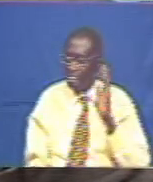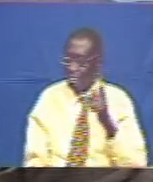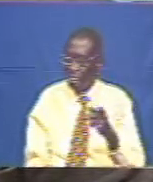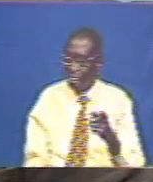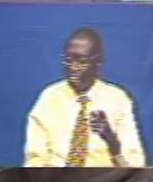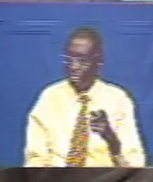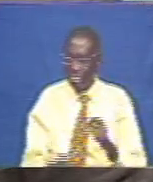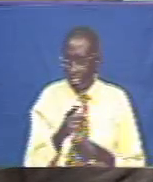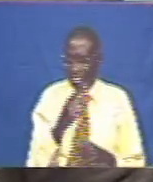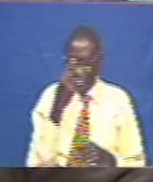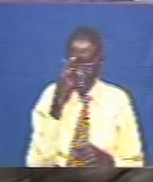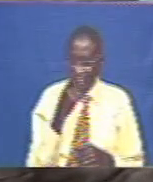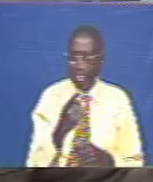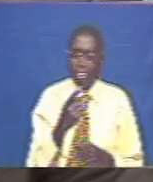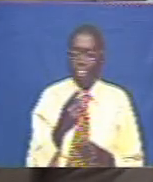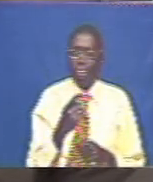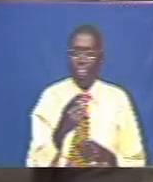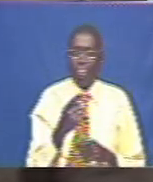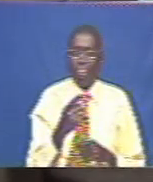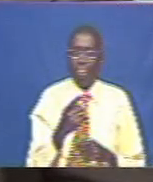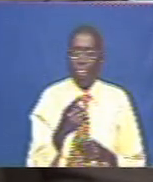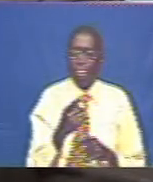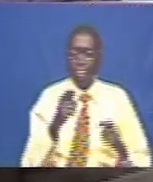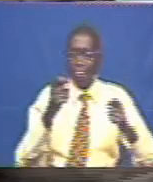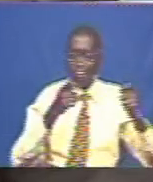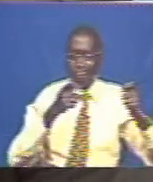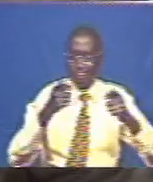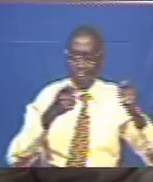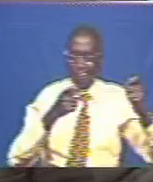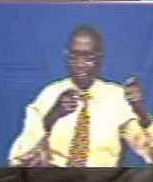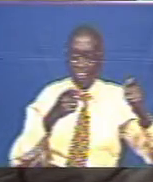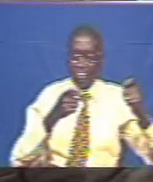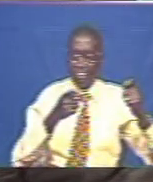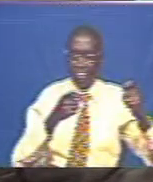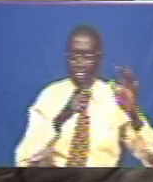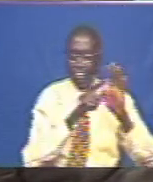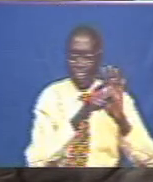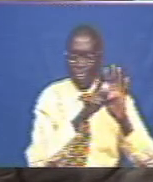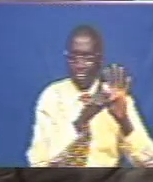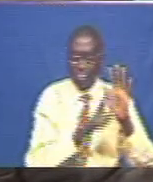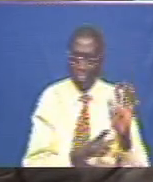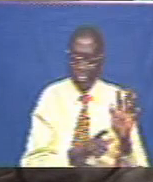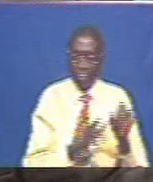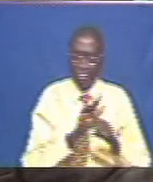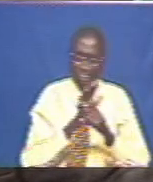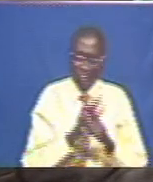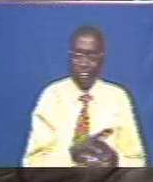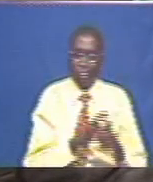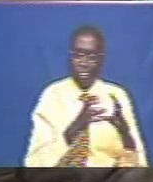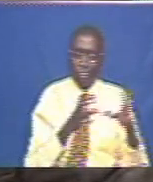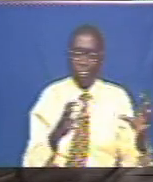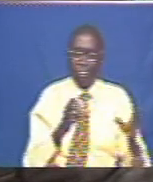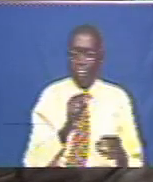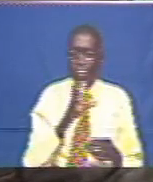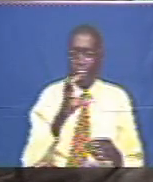Do you think, you know, the regulatory regime in this country, you know, has hampered somehow the growth of circles in the country? And